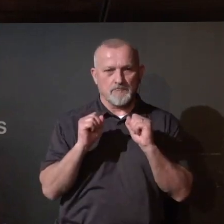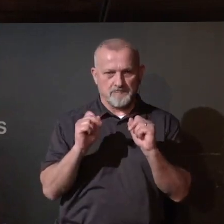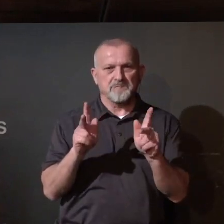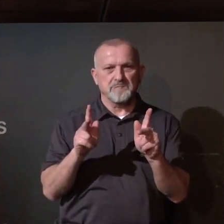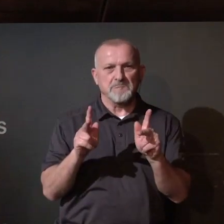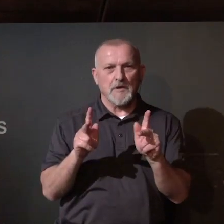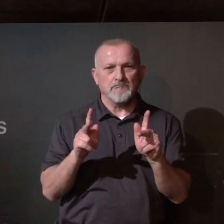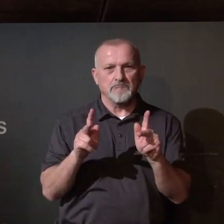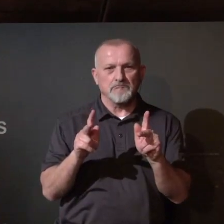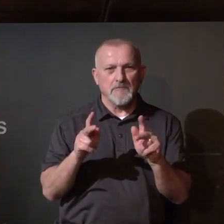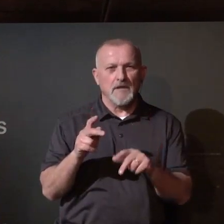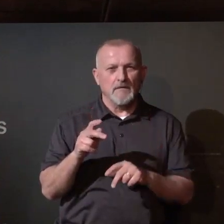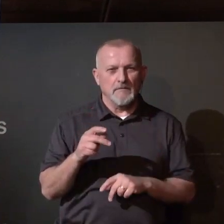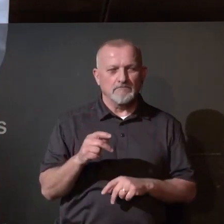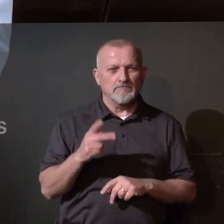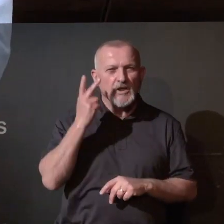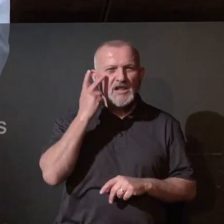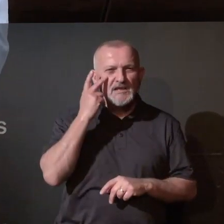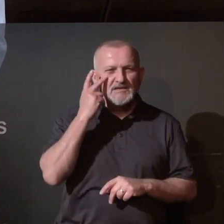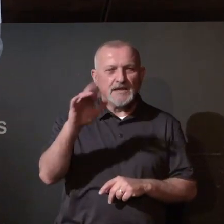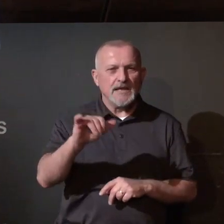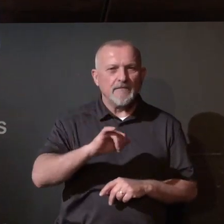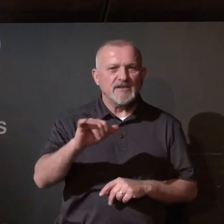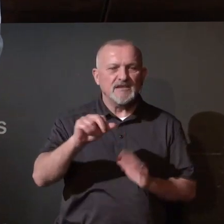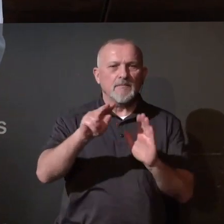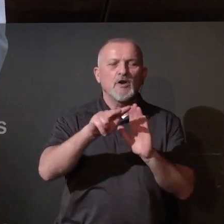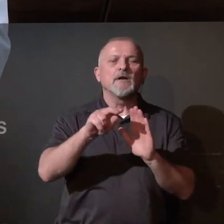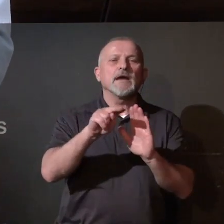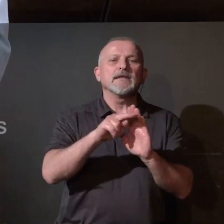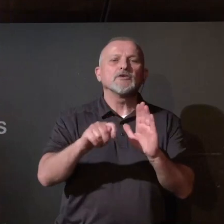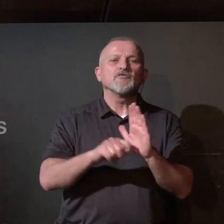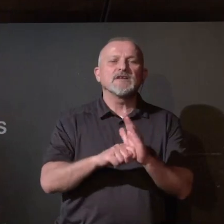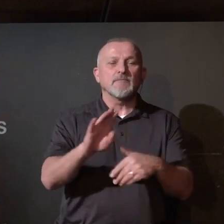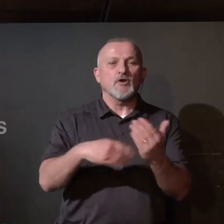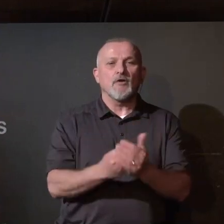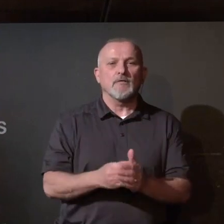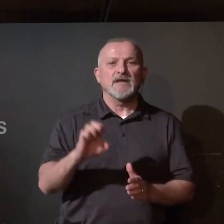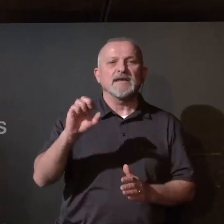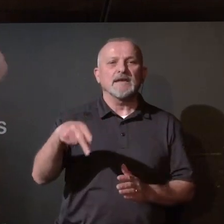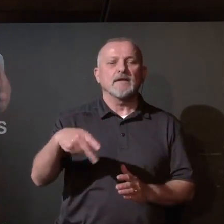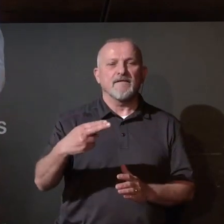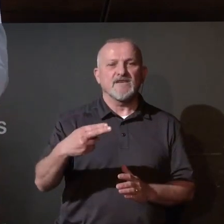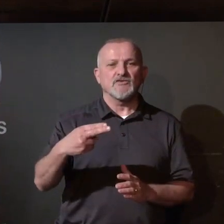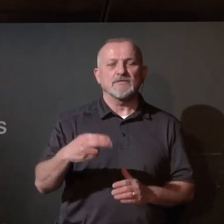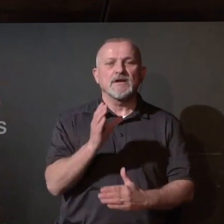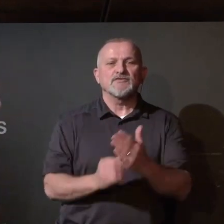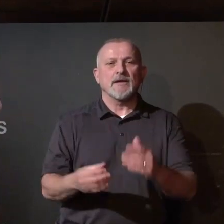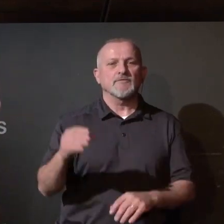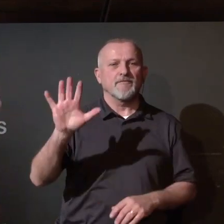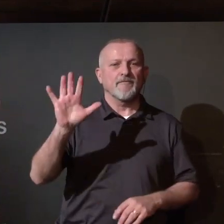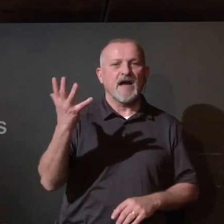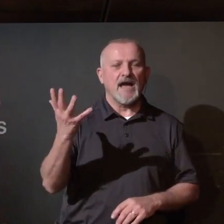see if this theme flows throughout the New Testament. Ephesians chapter 5, Paul talking. Paul's another